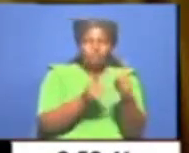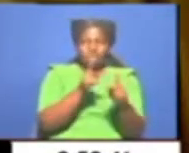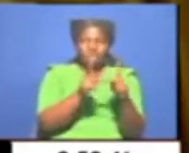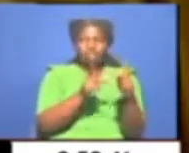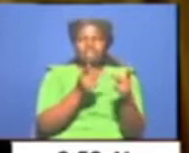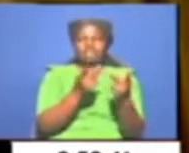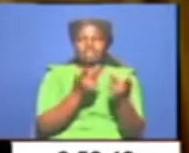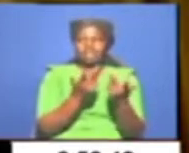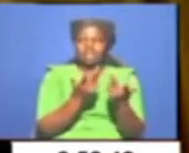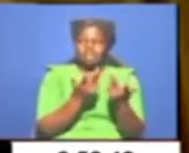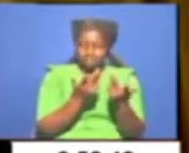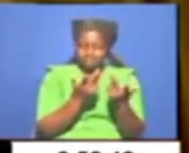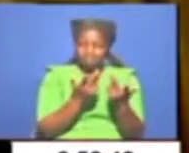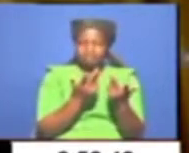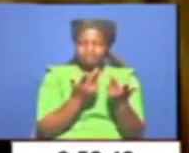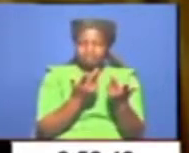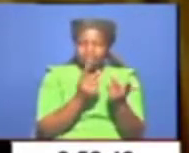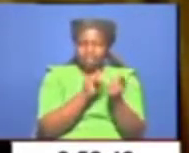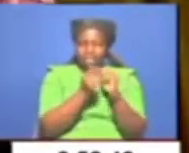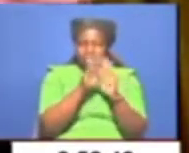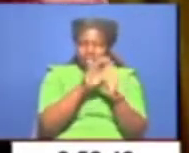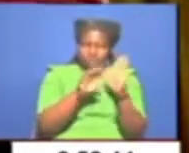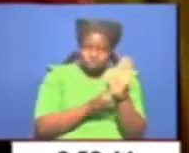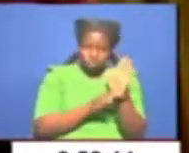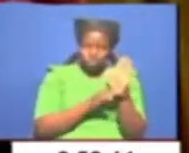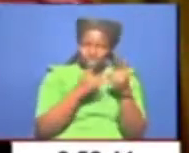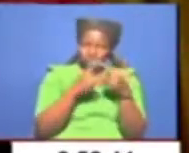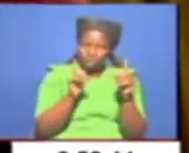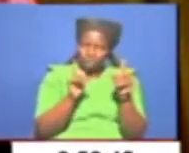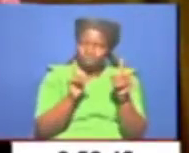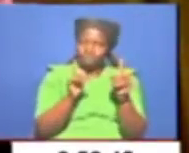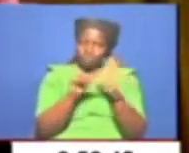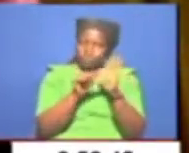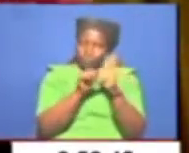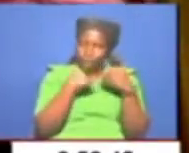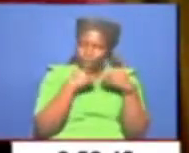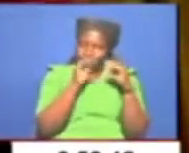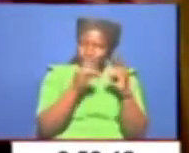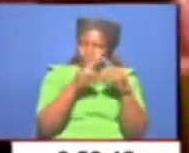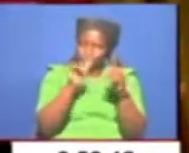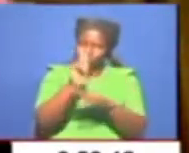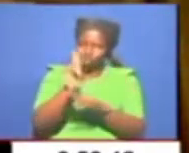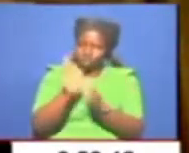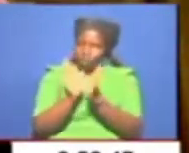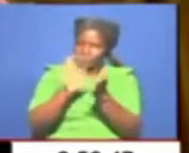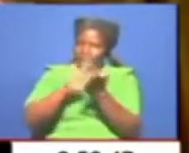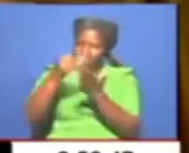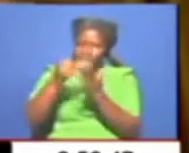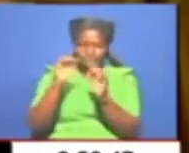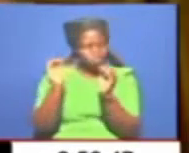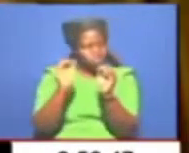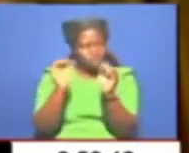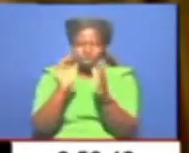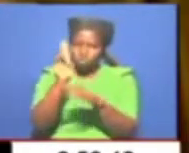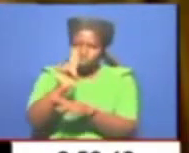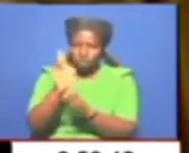state authority in the process of so doing. Don't use public funds in so doing. Don't use public facilities in so